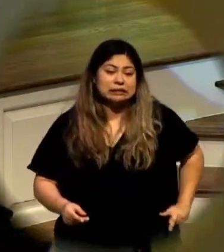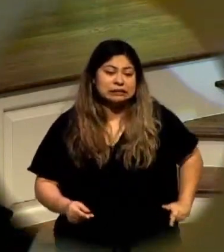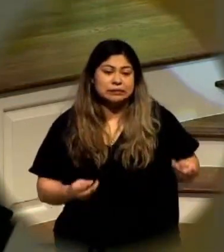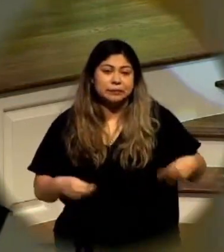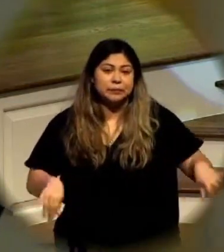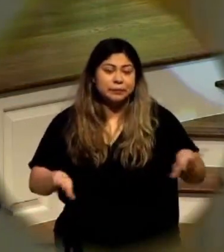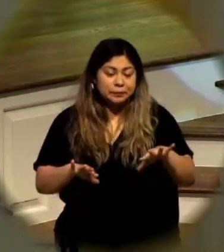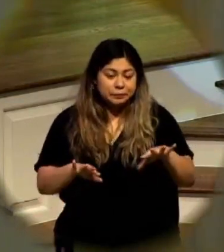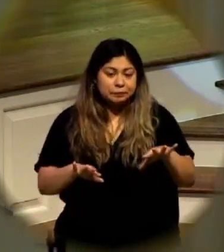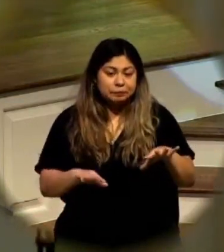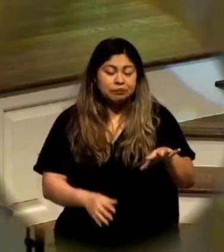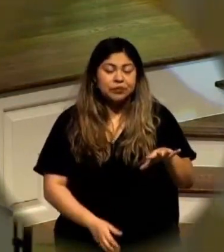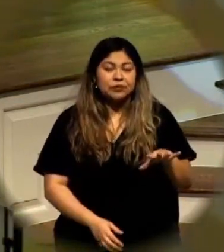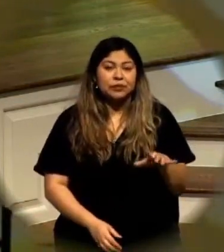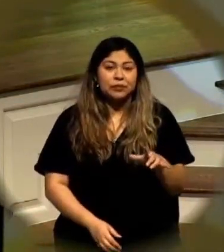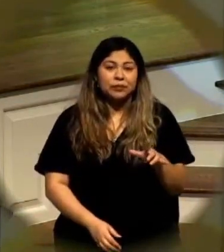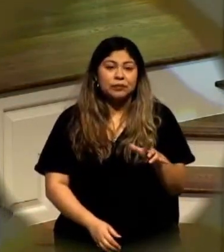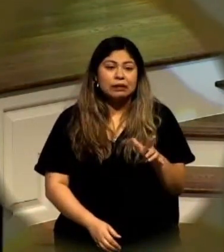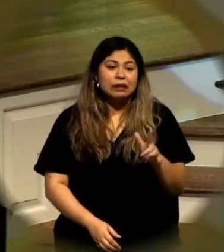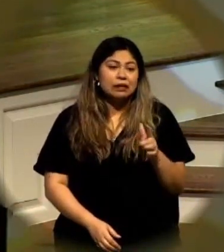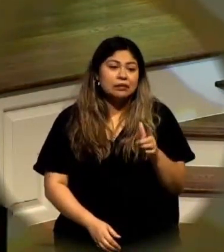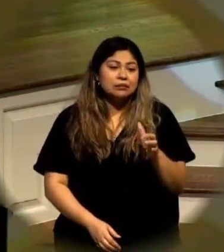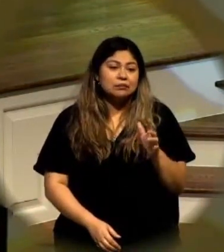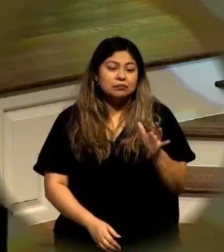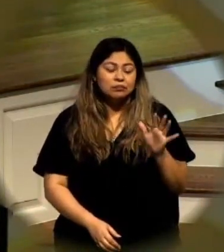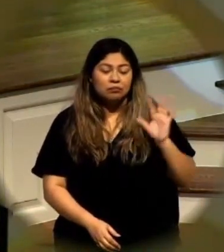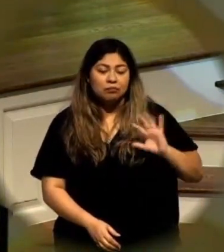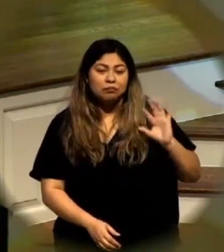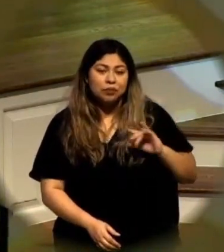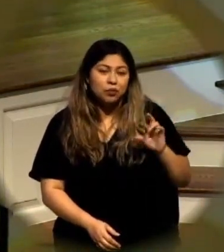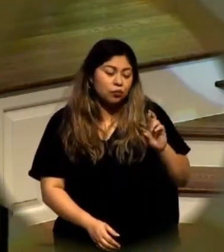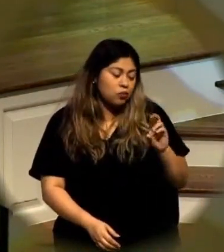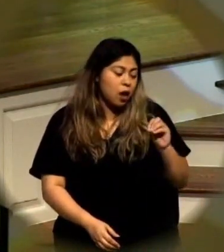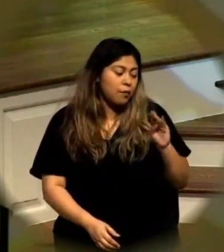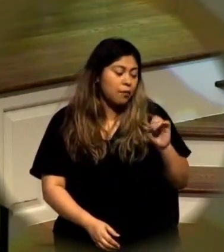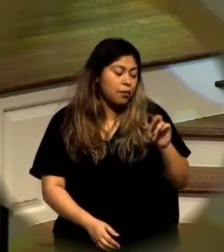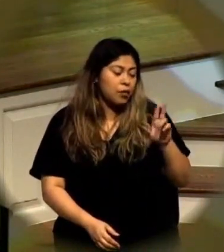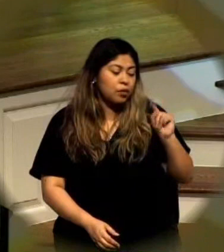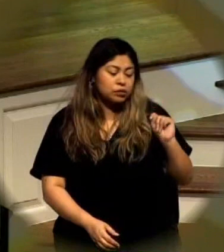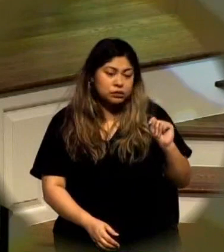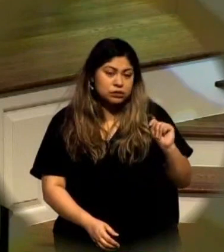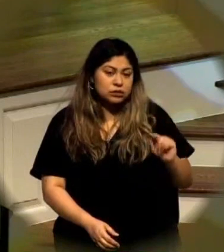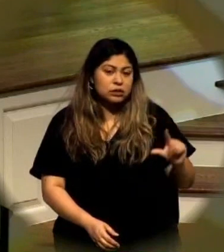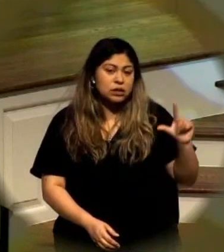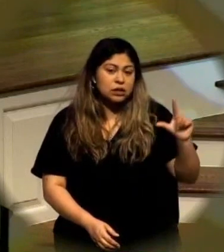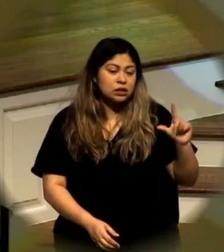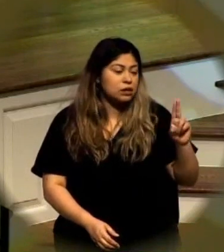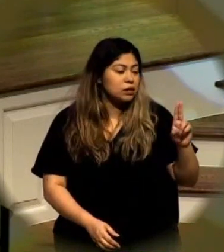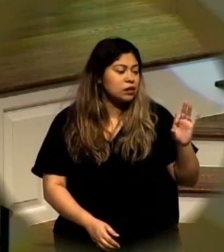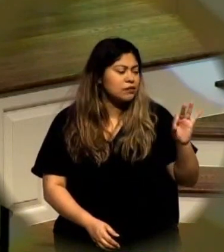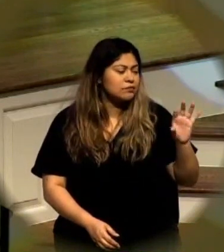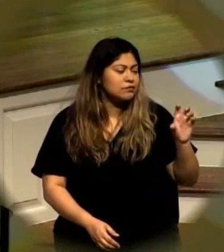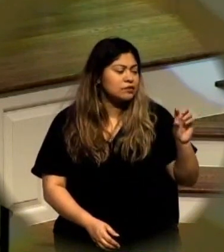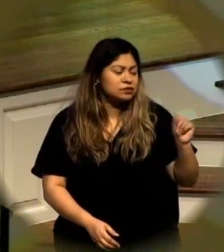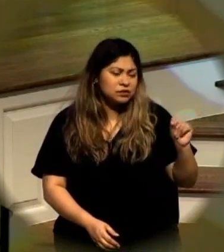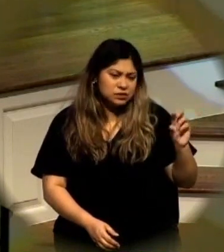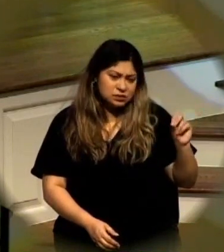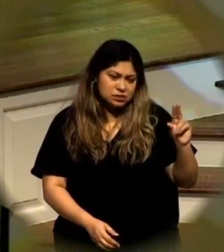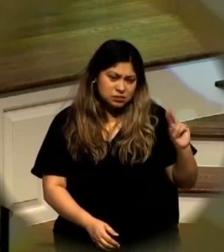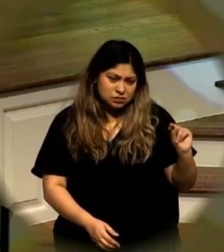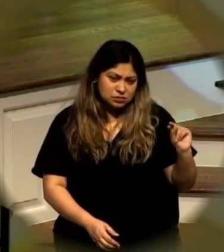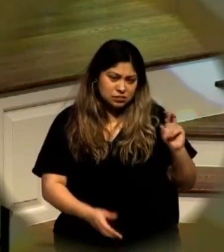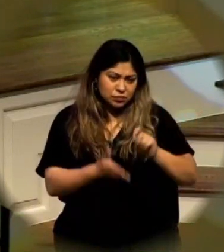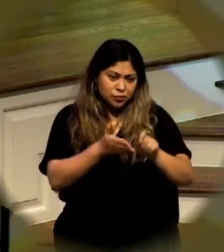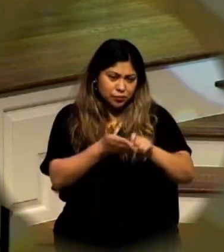early days of ministry from a little devotional by Robert Lupton. He was an inner city minister in Atlanta. He did lots of